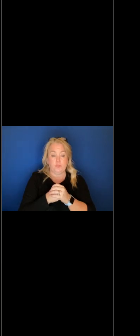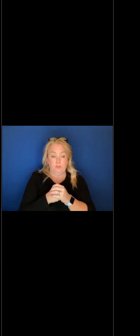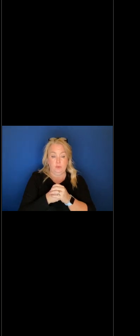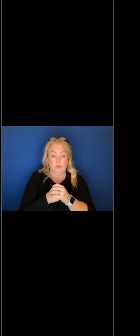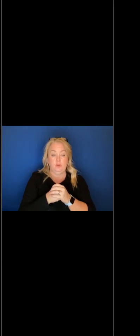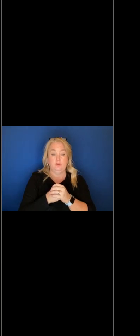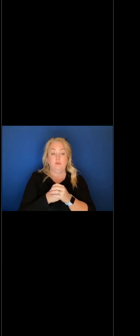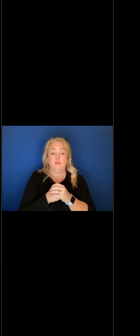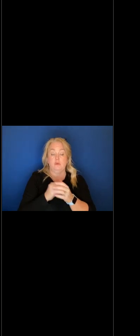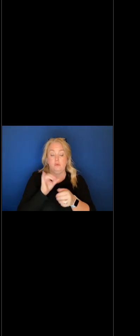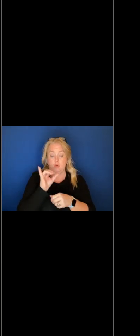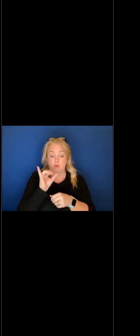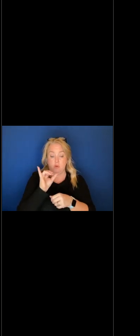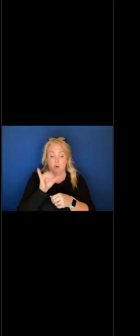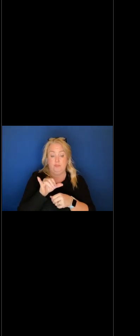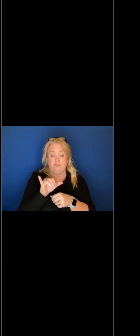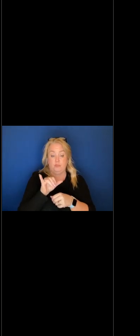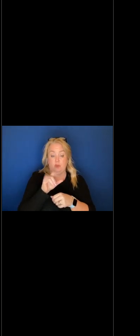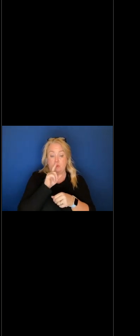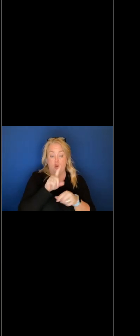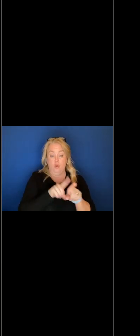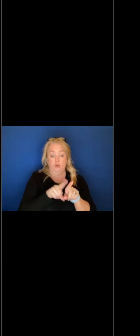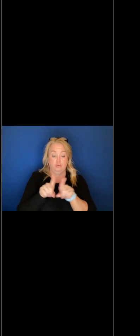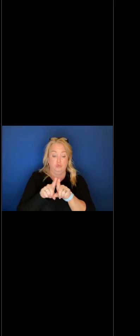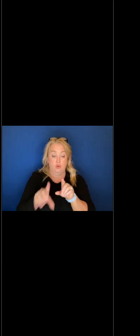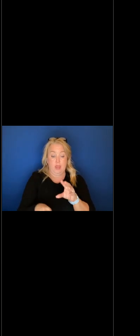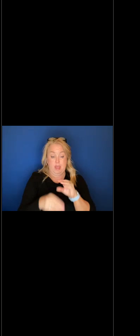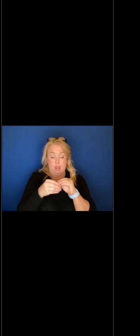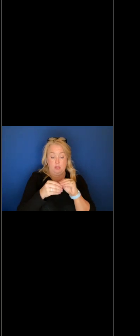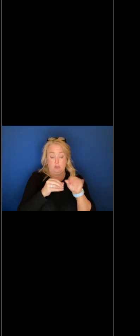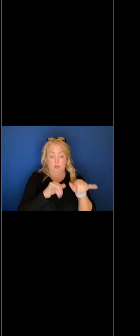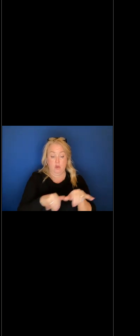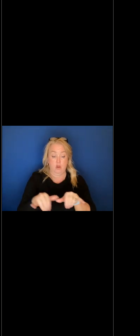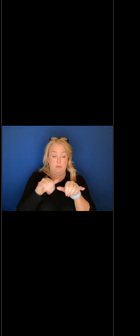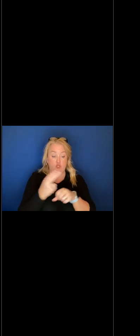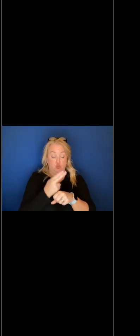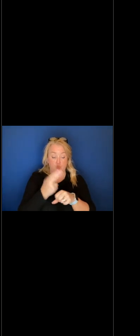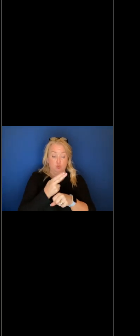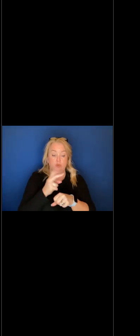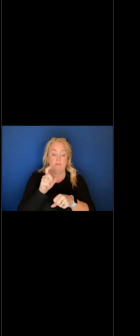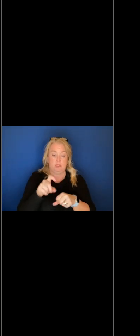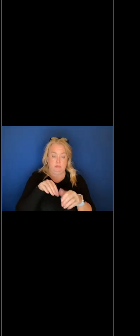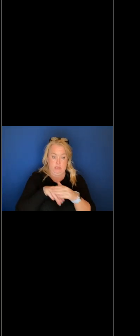use areas or buildings are also added, they must be accessible.